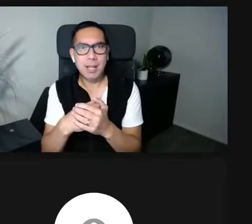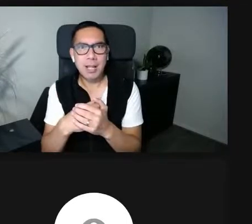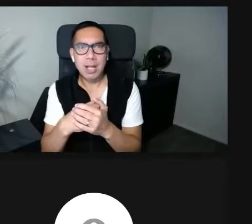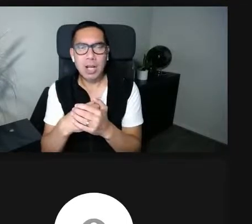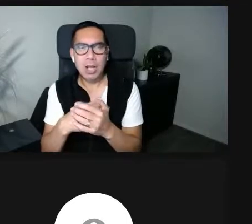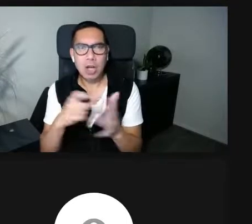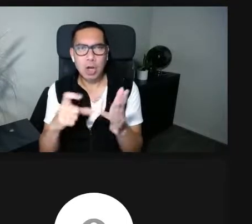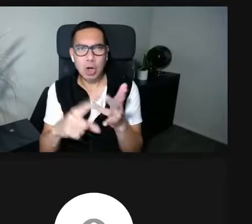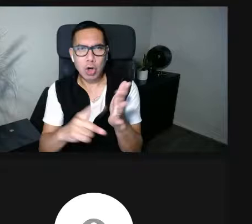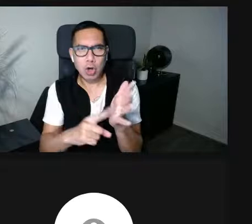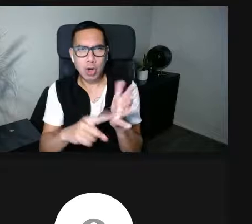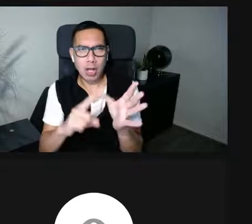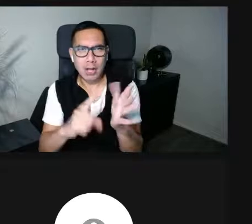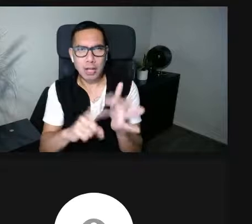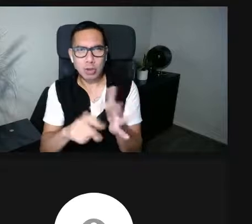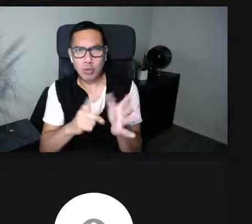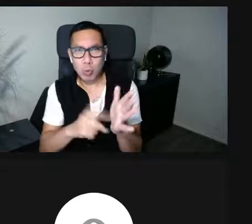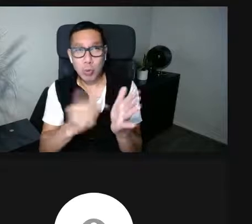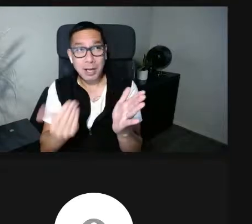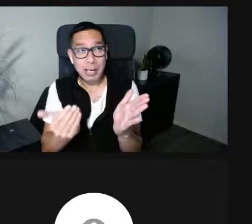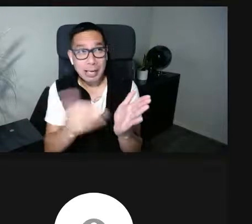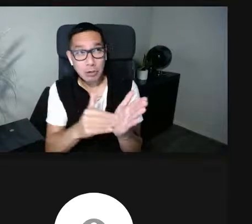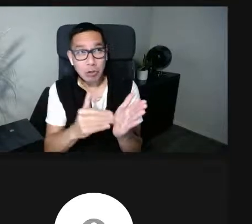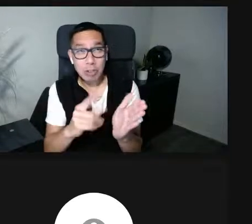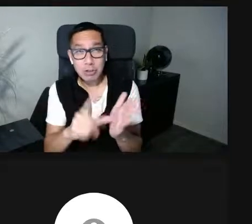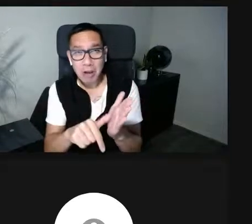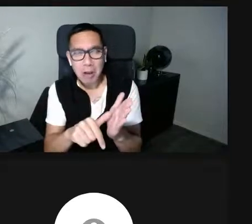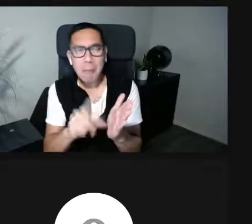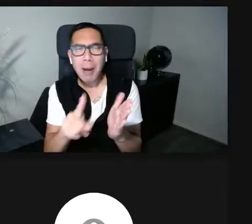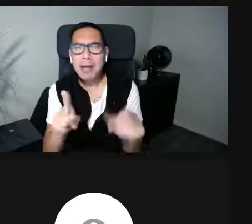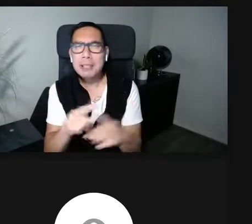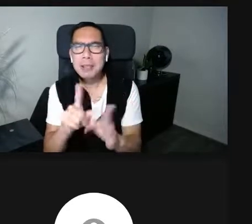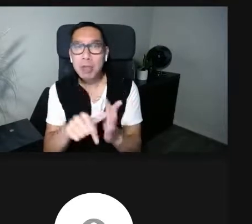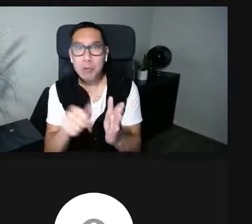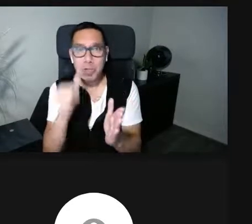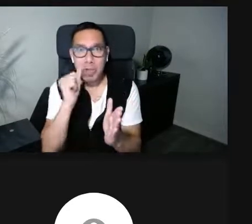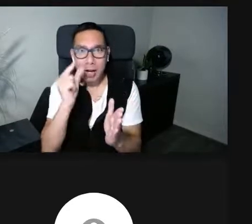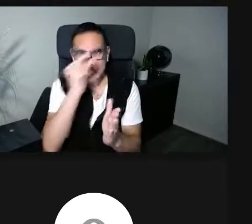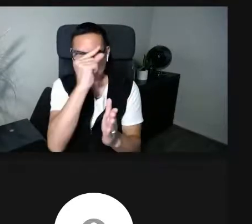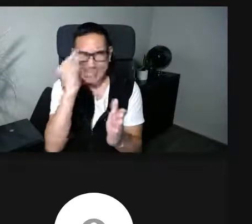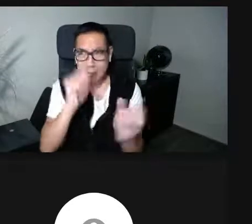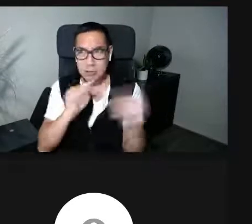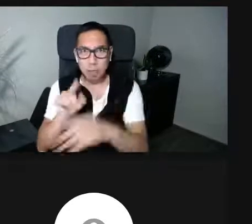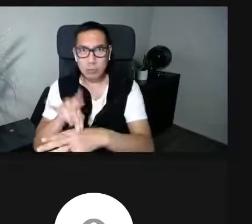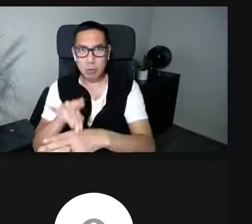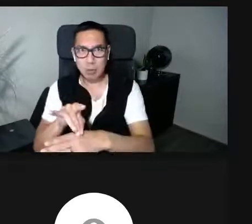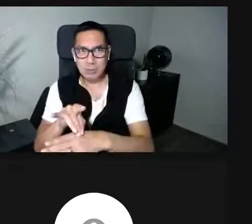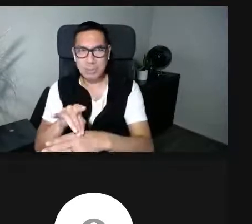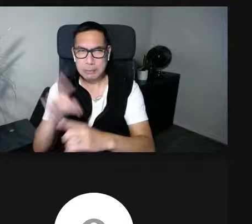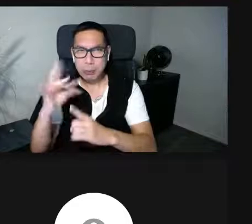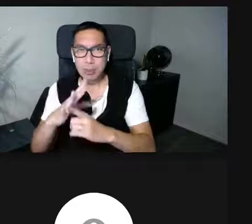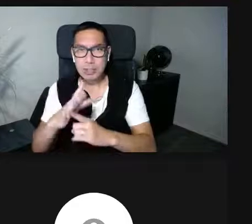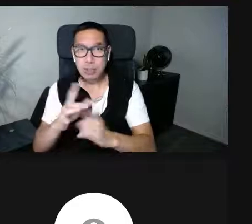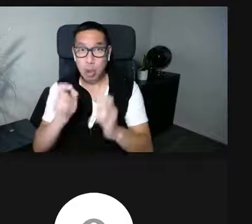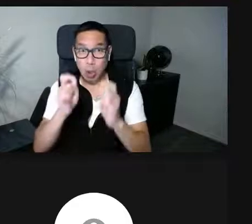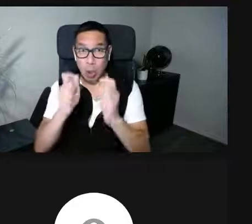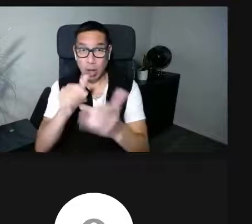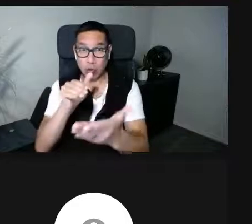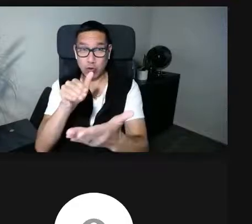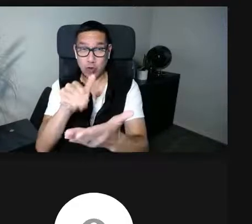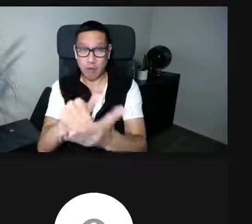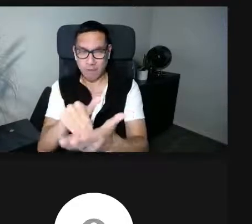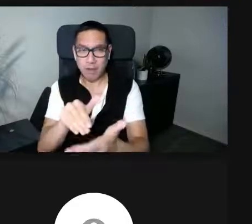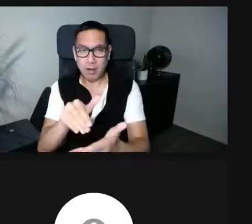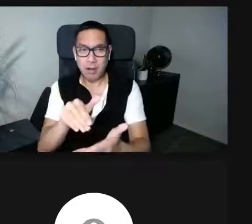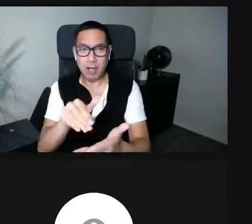you time, but at the same time, knowing that you need to get to hospital is the key. So the earlier that onset, the earlier